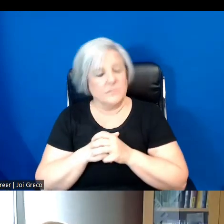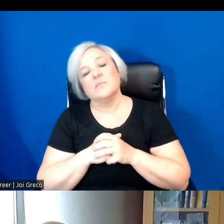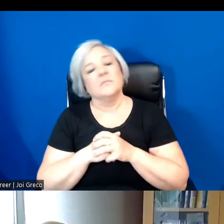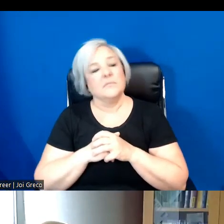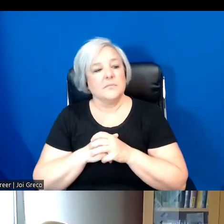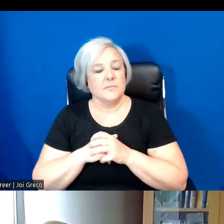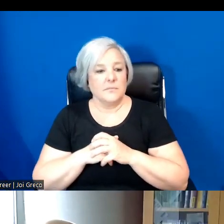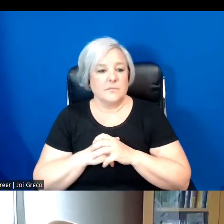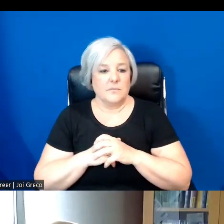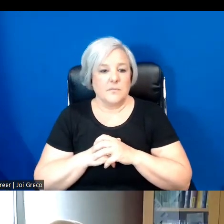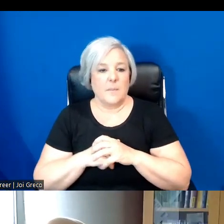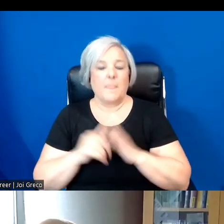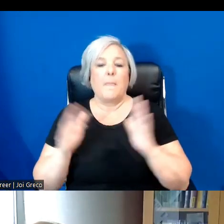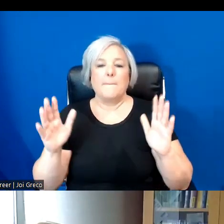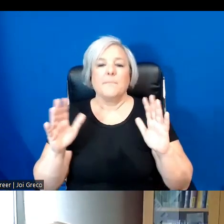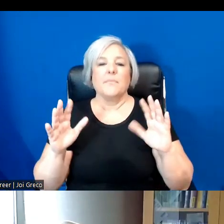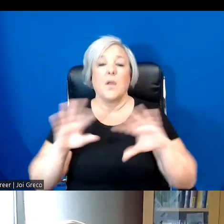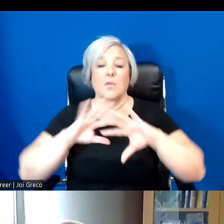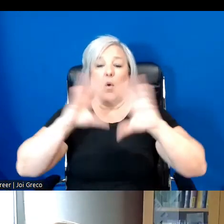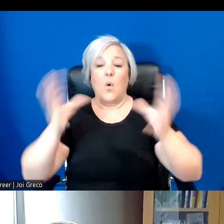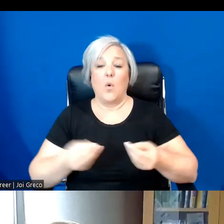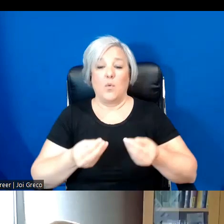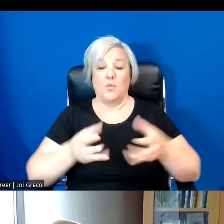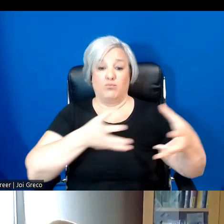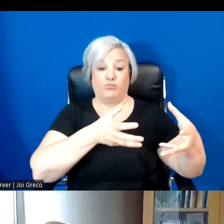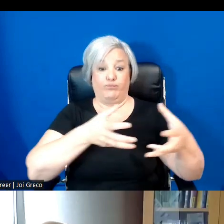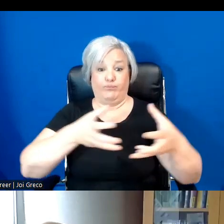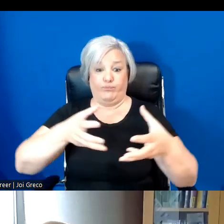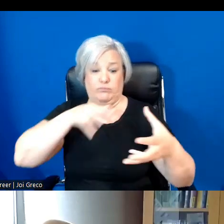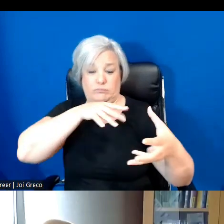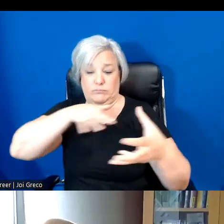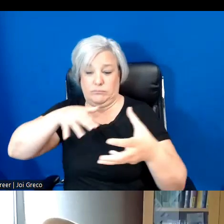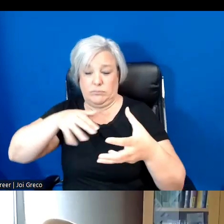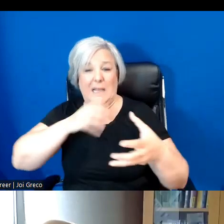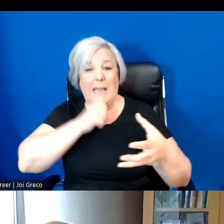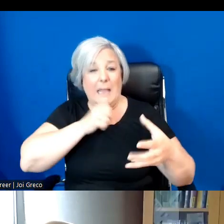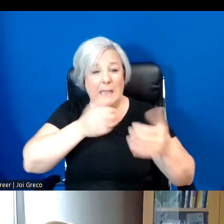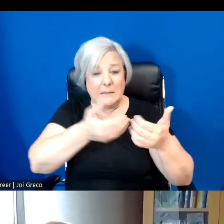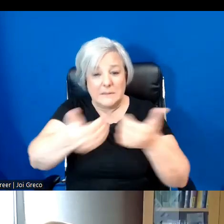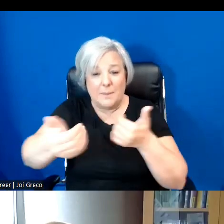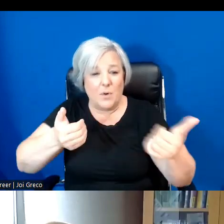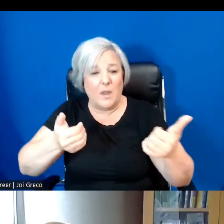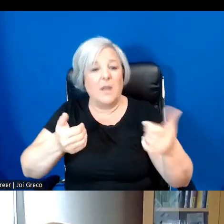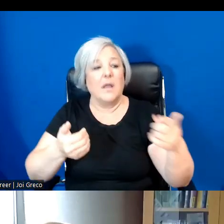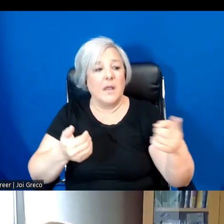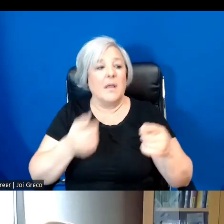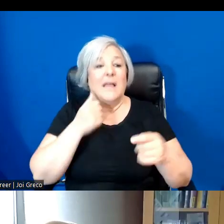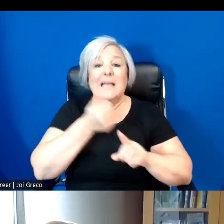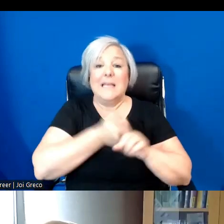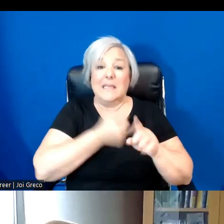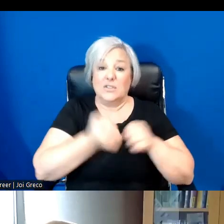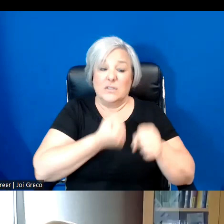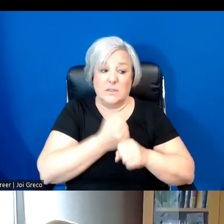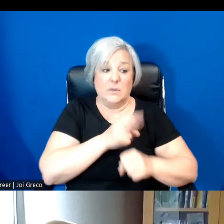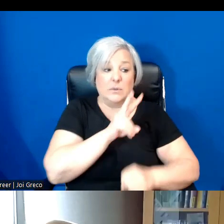And if we, instead of looking at the whole cohort over looking at the by age, if we break them apart by each year from